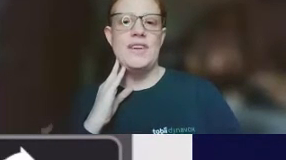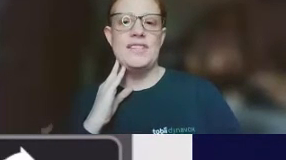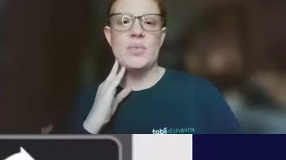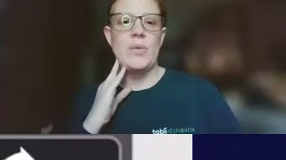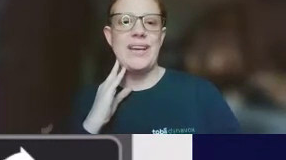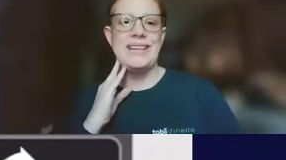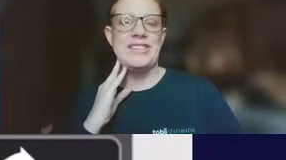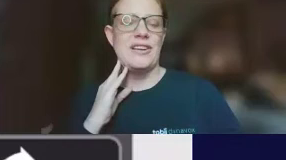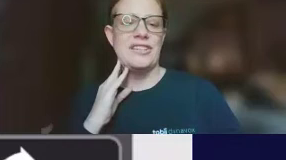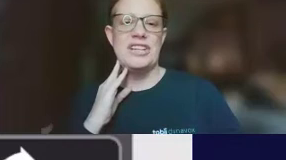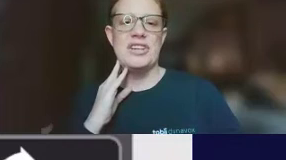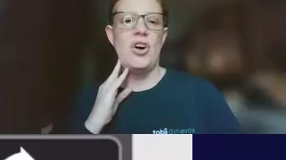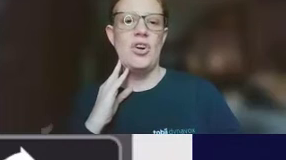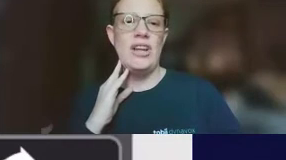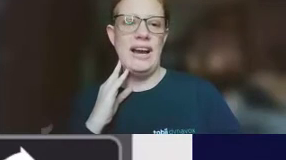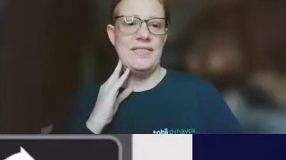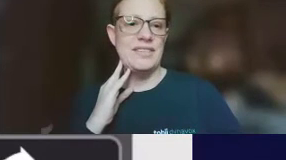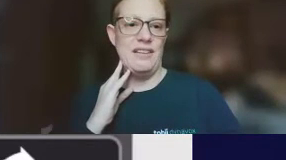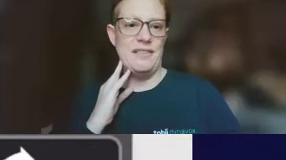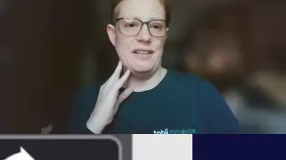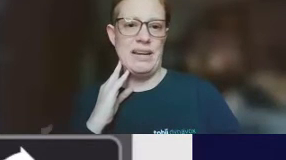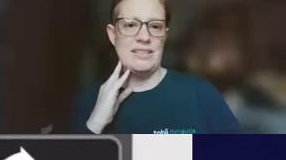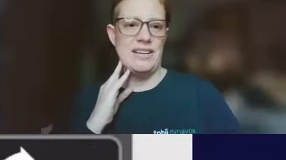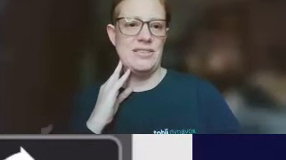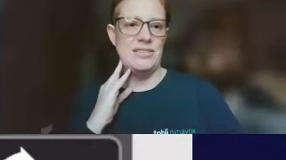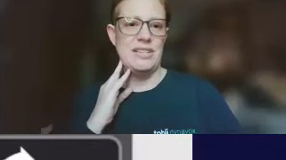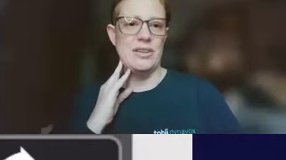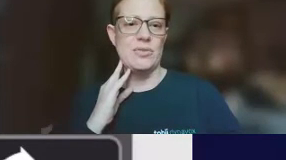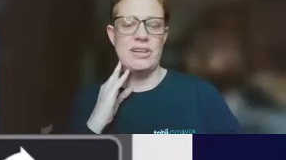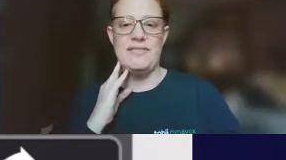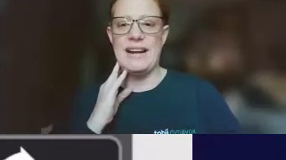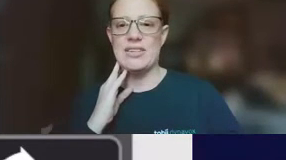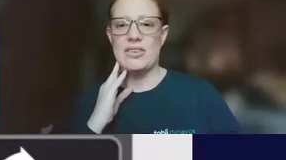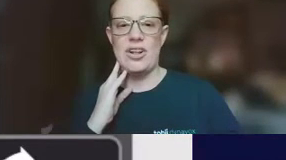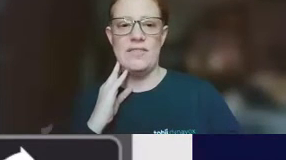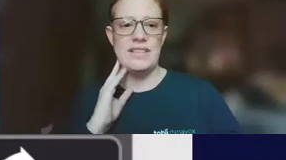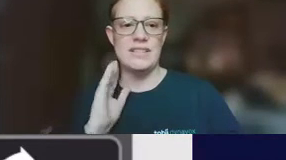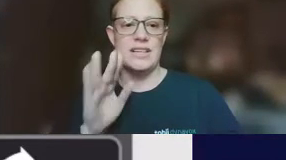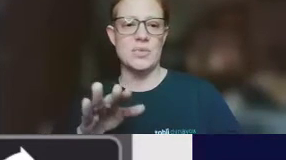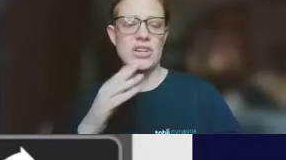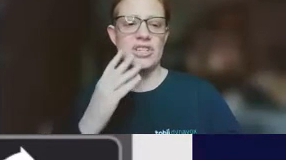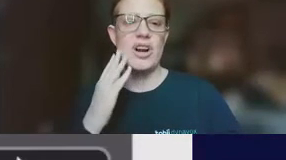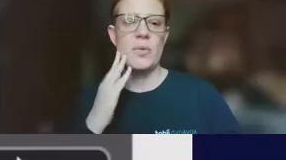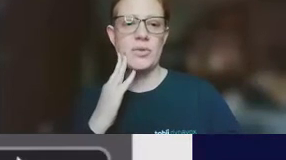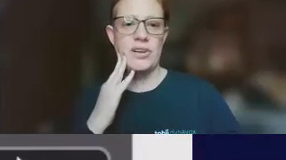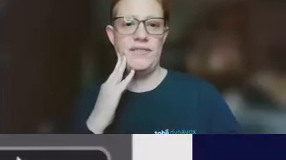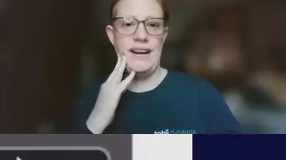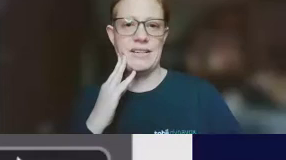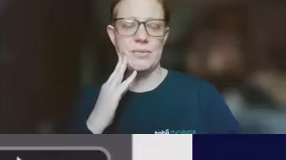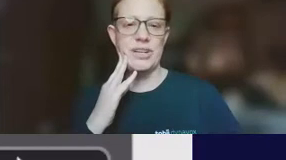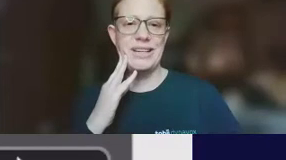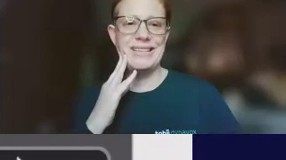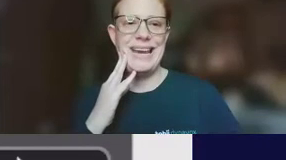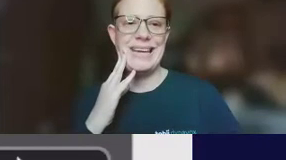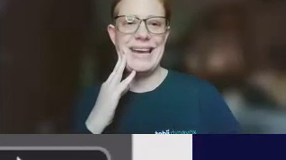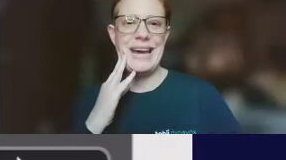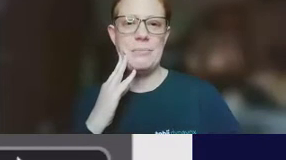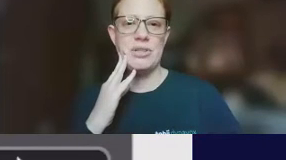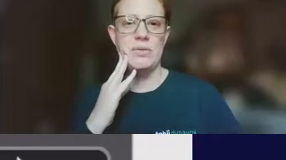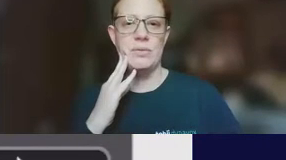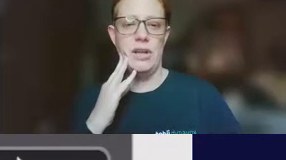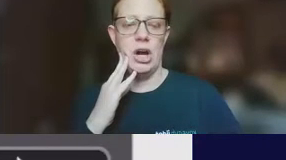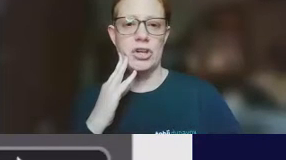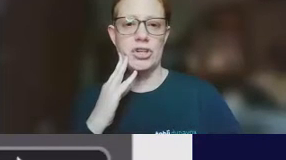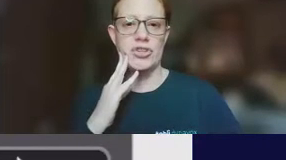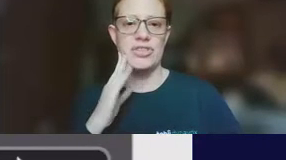this is where we can start changing a whole lot of stuff in the page set. You see the grid factor, all of these things. We're going to start with grid factor. We're going to take that